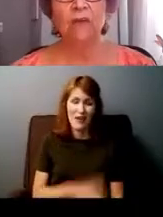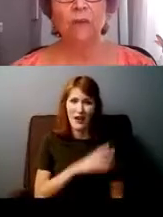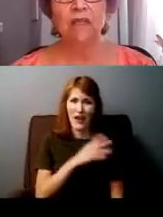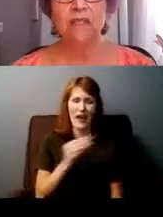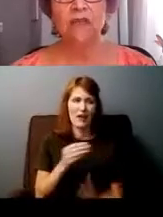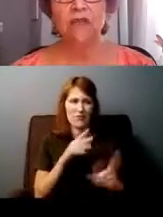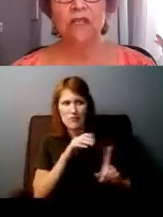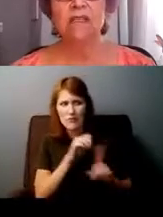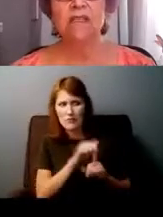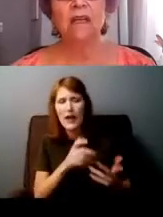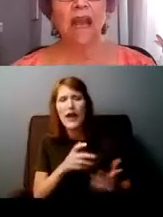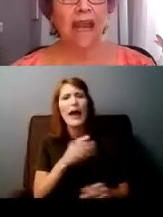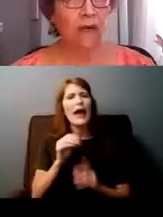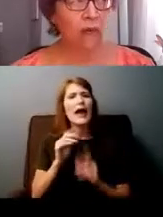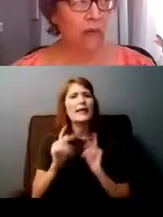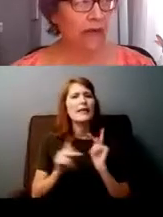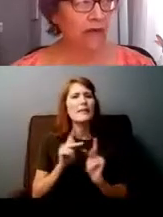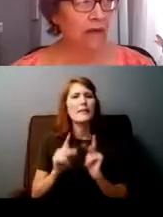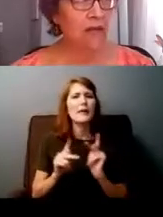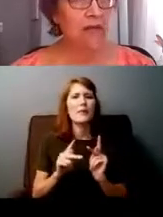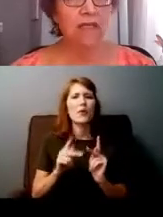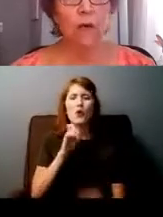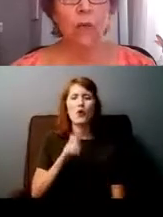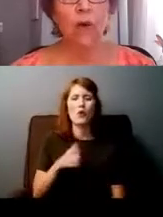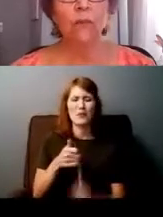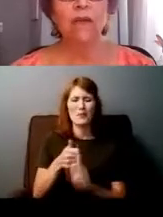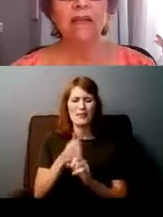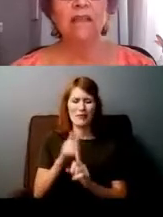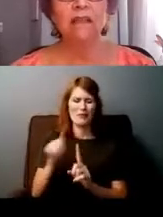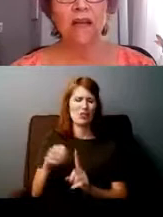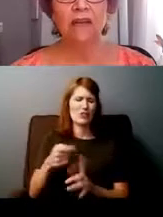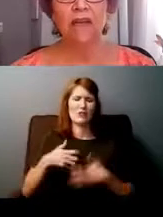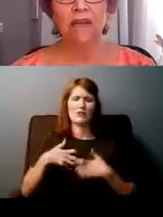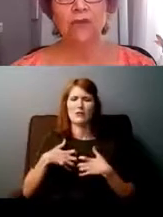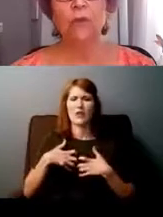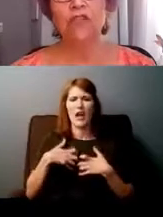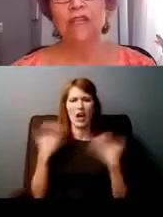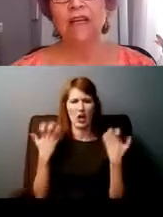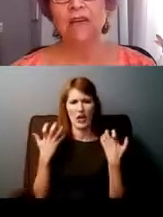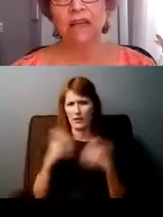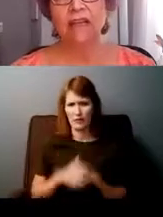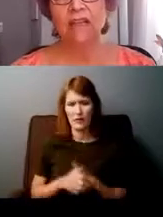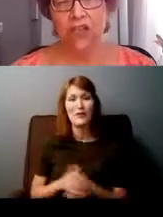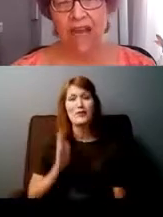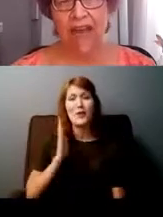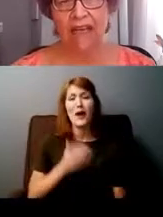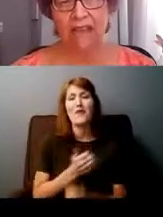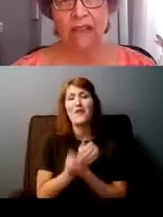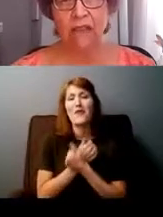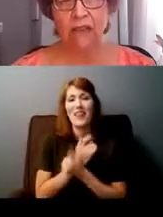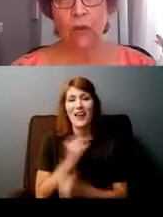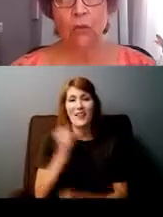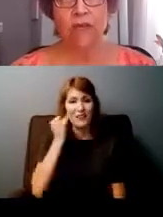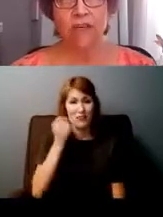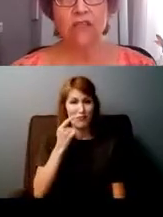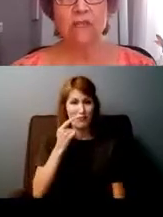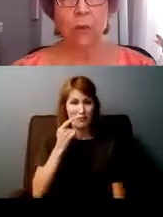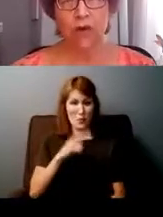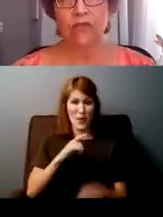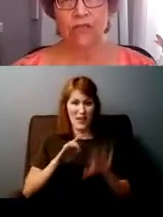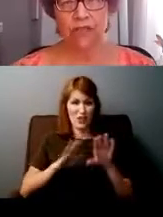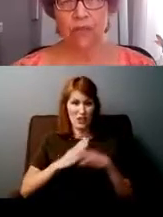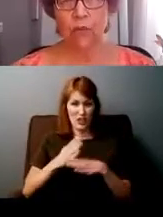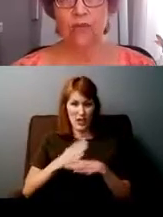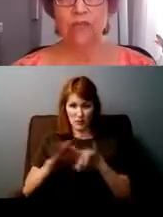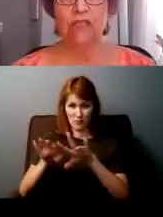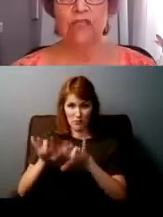you've got the ones that are just angry. So I'd really love it if you would share in the chat, which is the